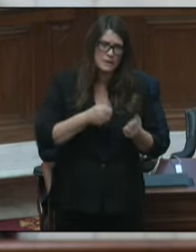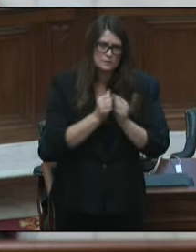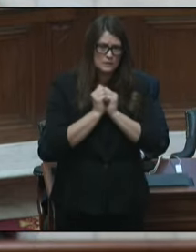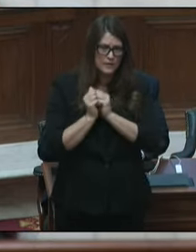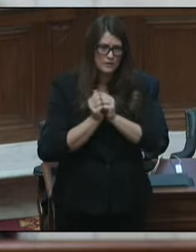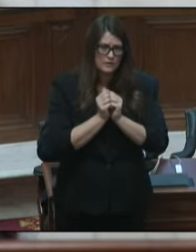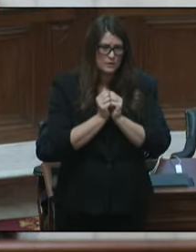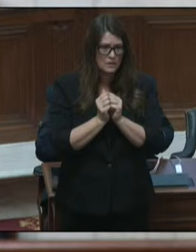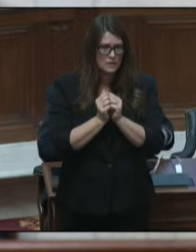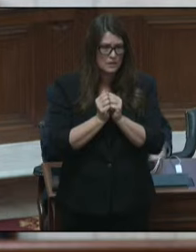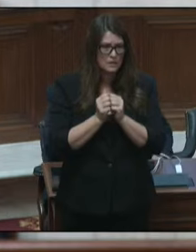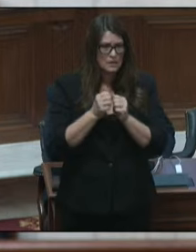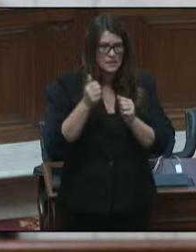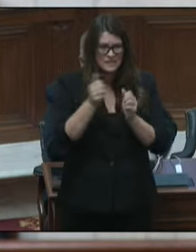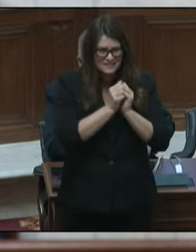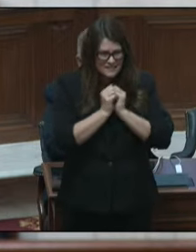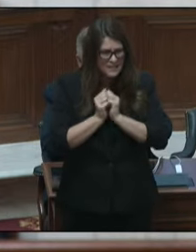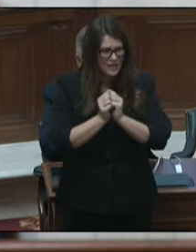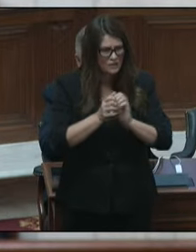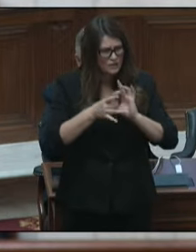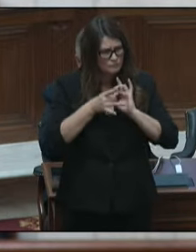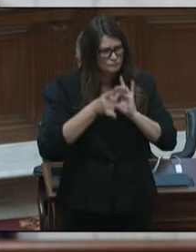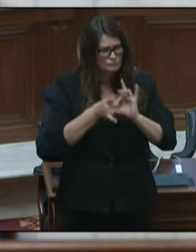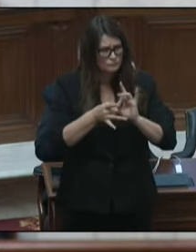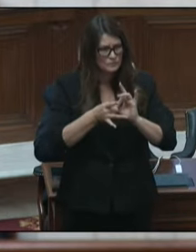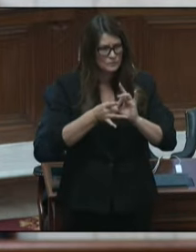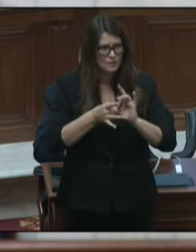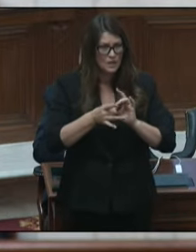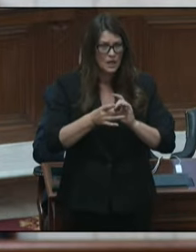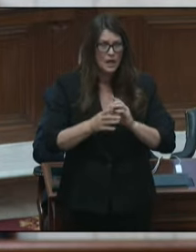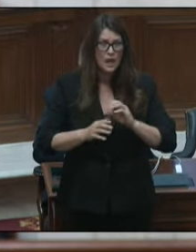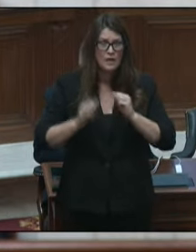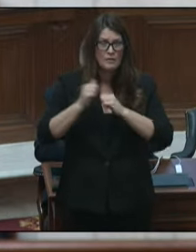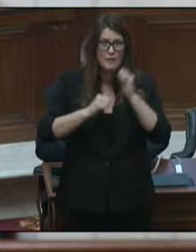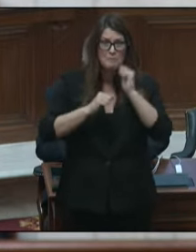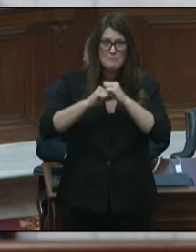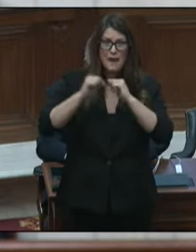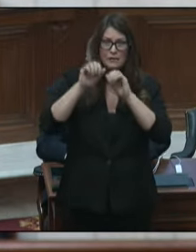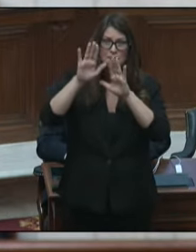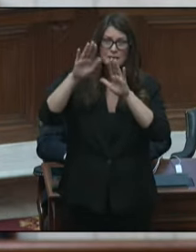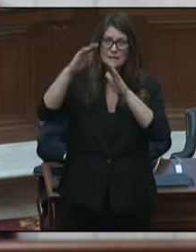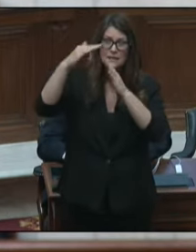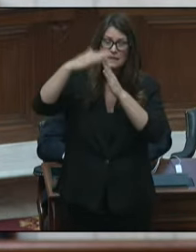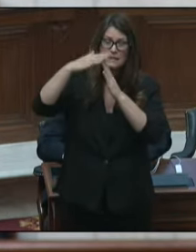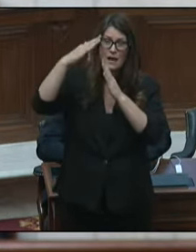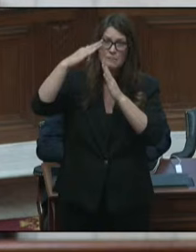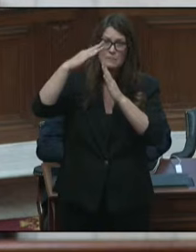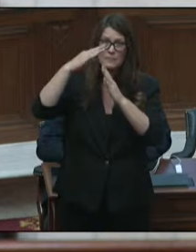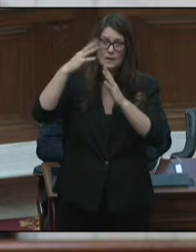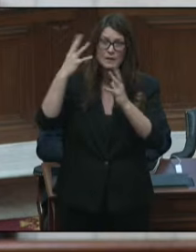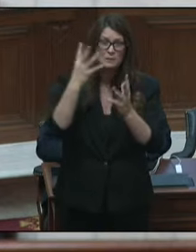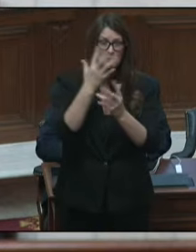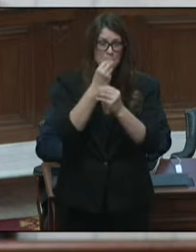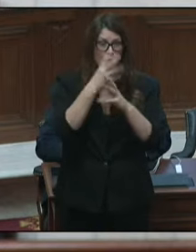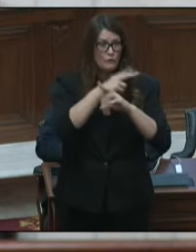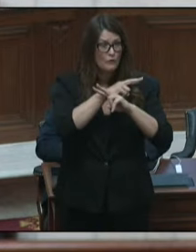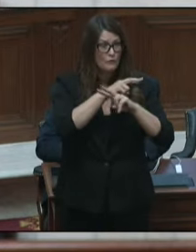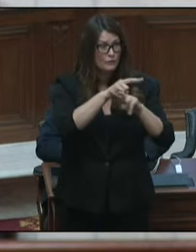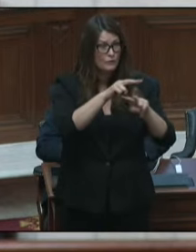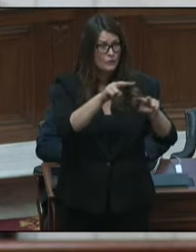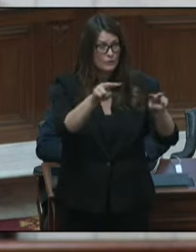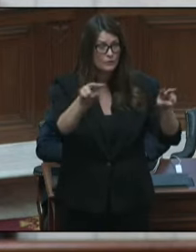way and the view from the top is breathtaking. Think about